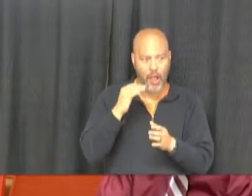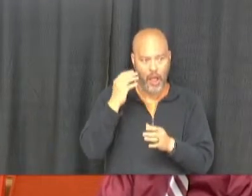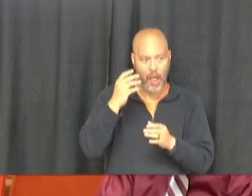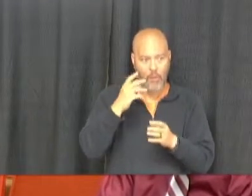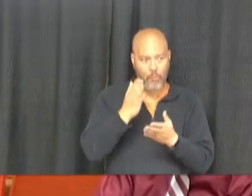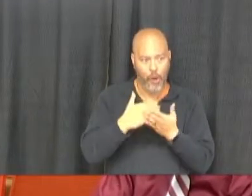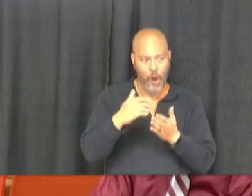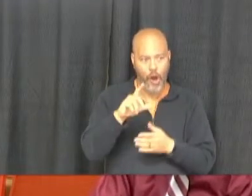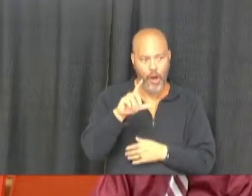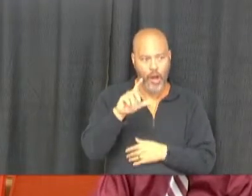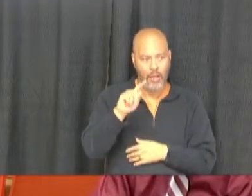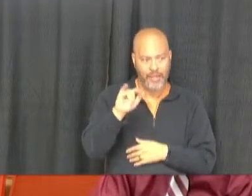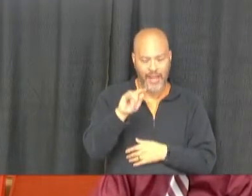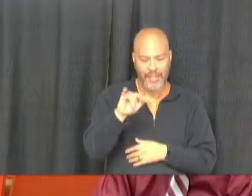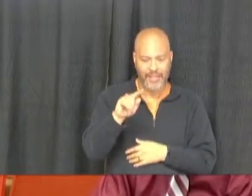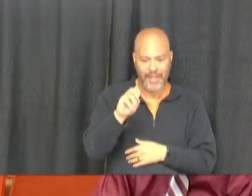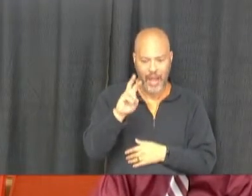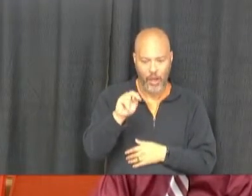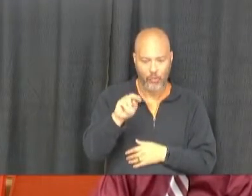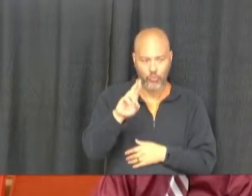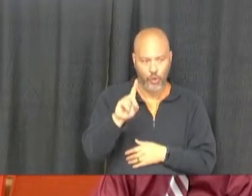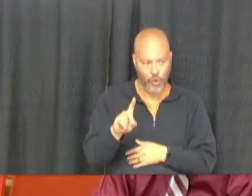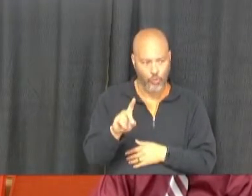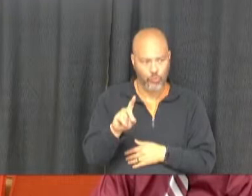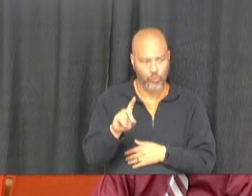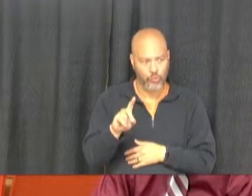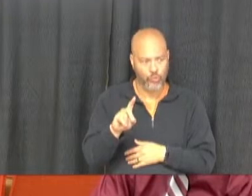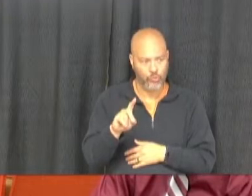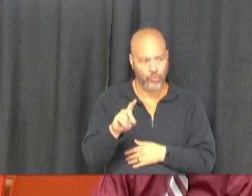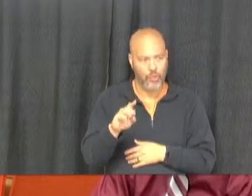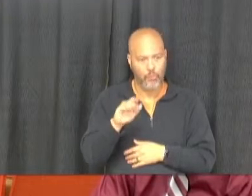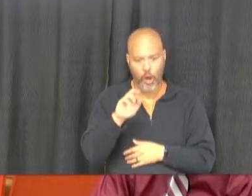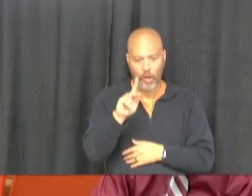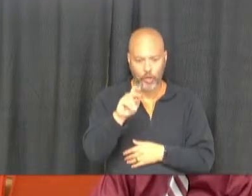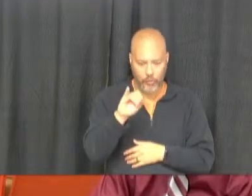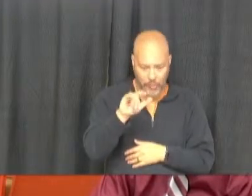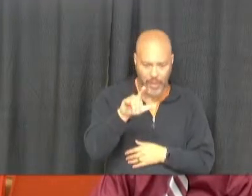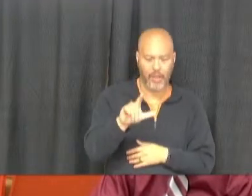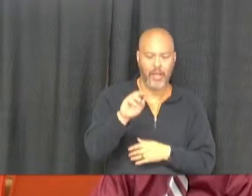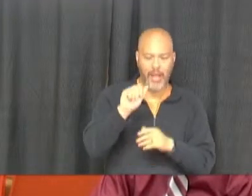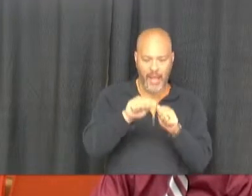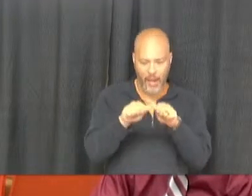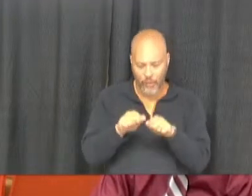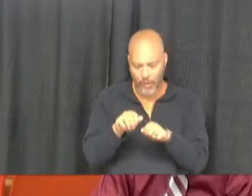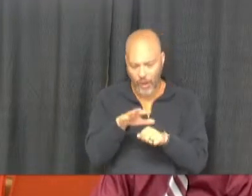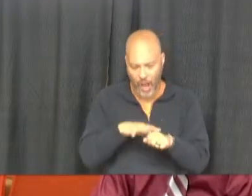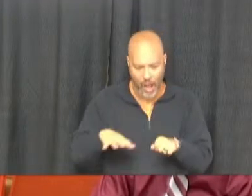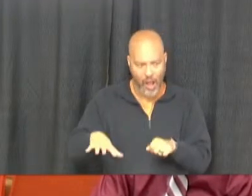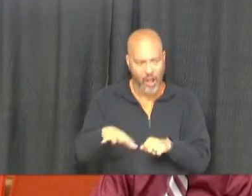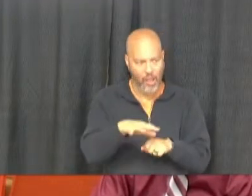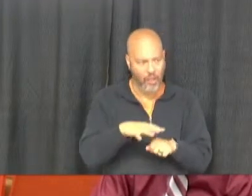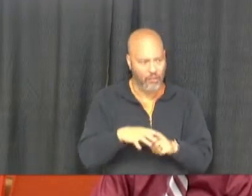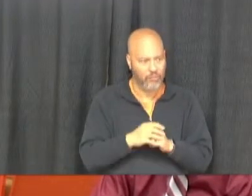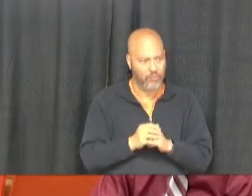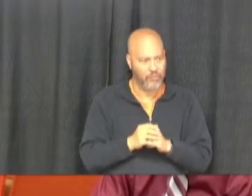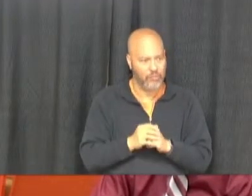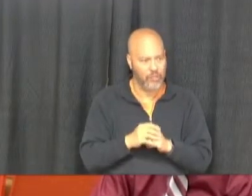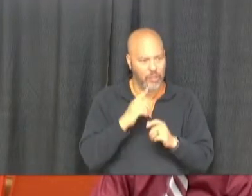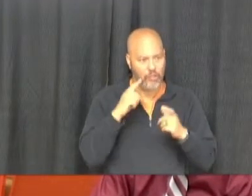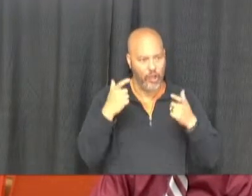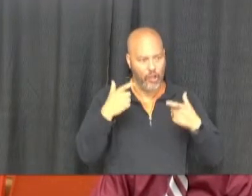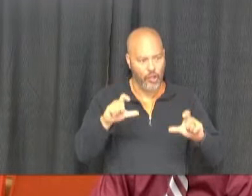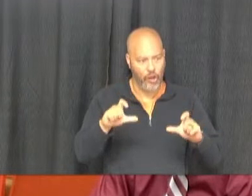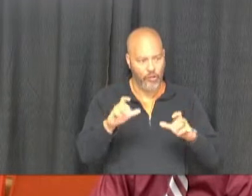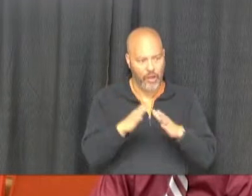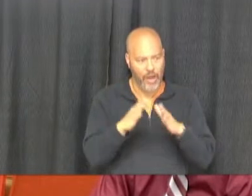of Haddington Drive and Danbury Drive, Barker's Mill Road, Torrington Lane, and Sandpiper Drive. This is a larger